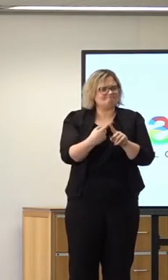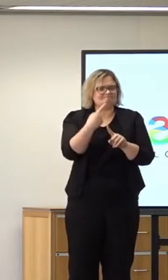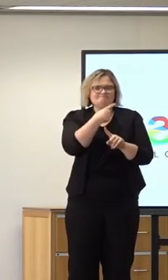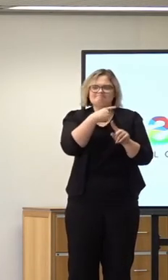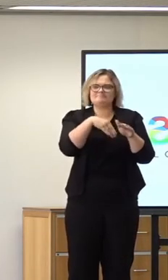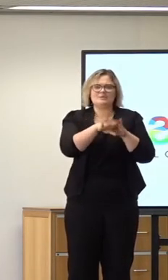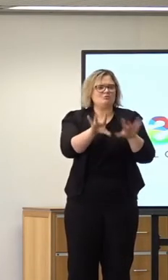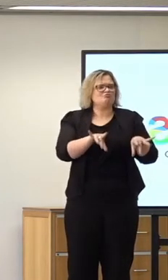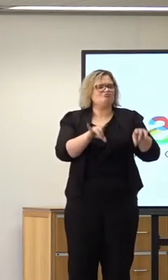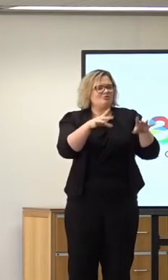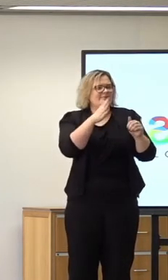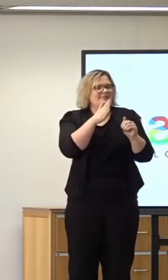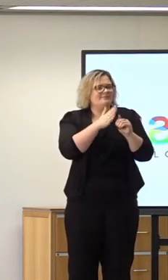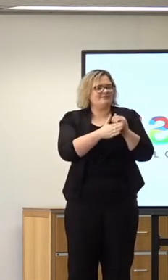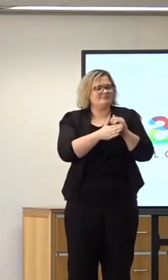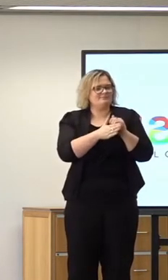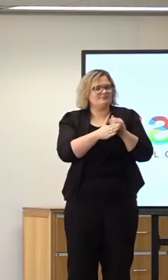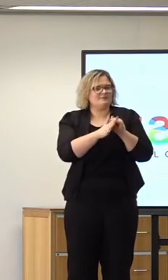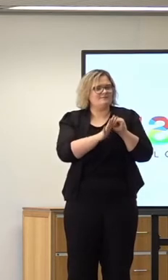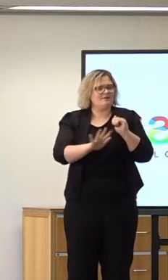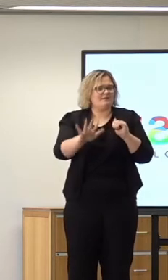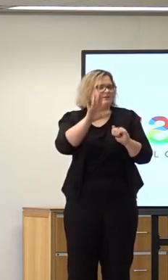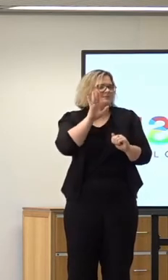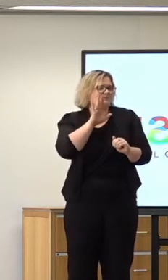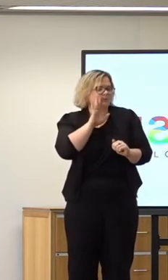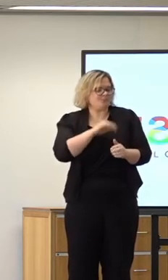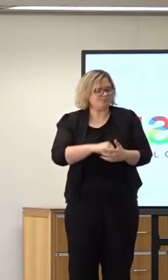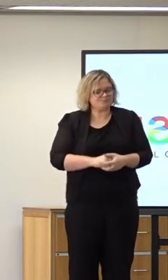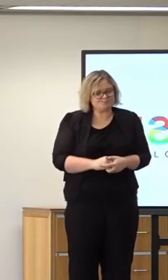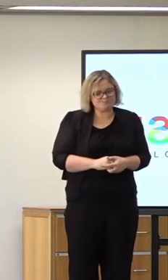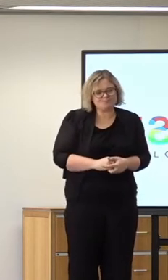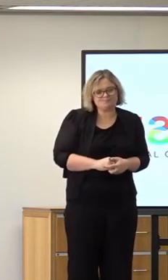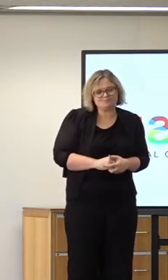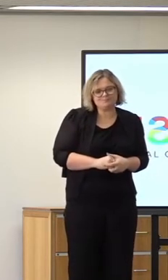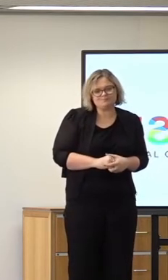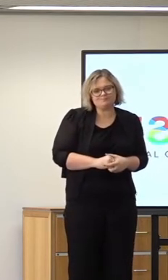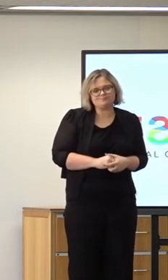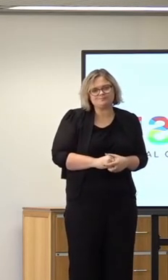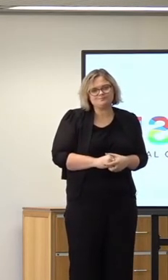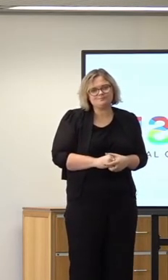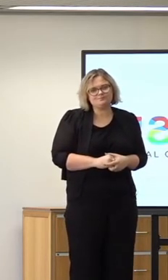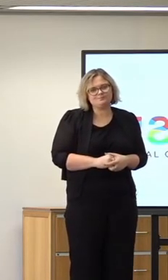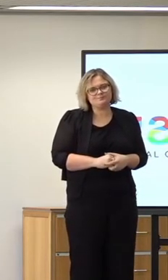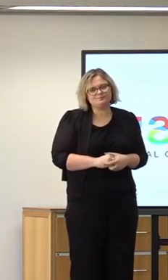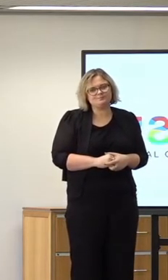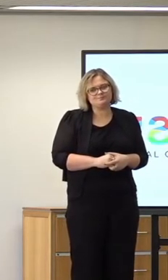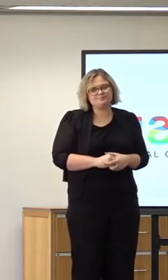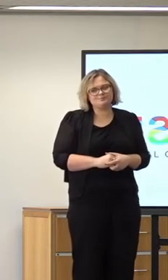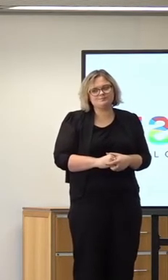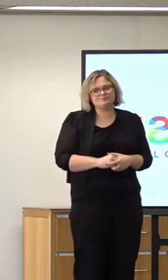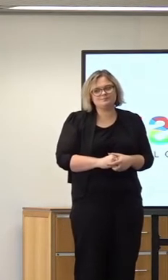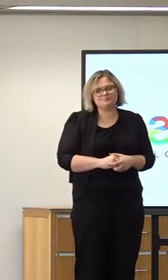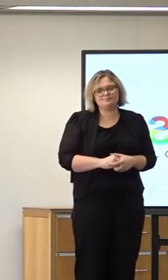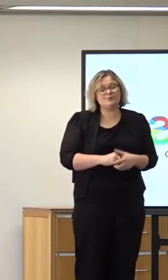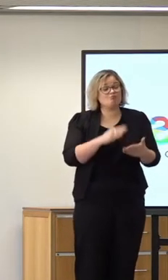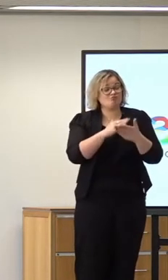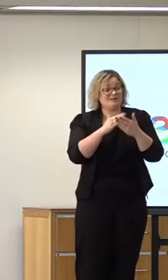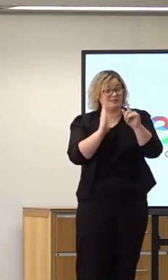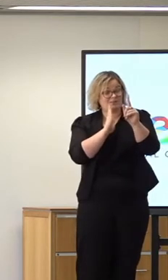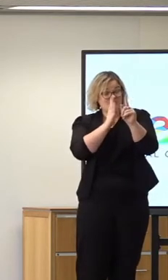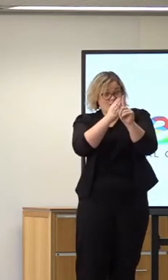Australian institution like this before. And I guess the intention is to almost have a